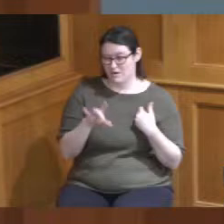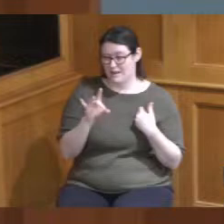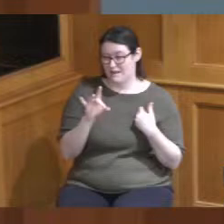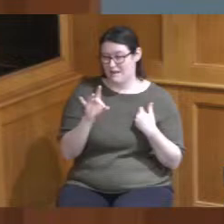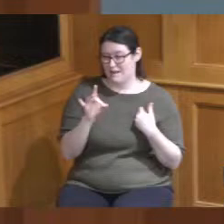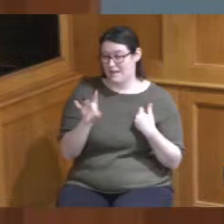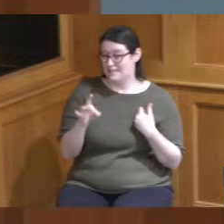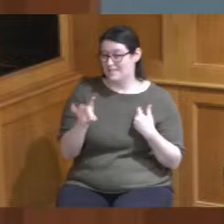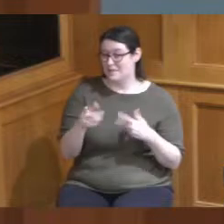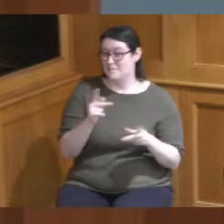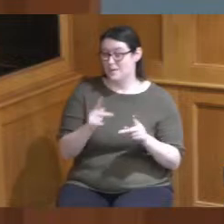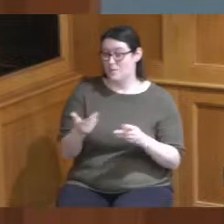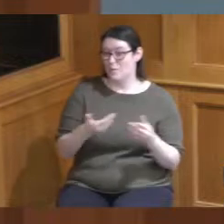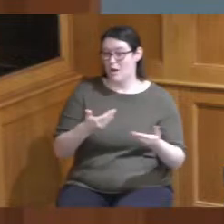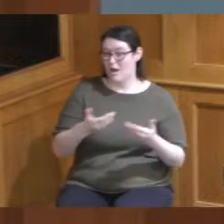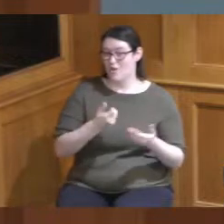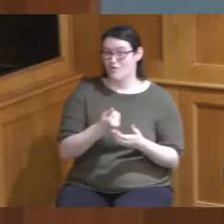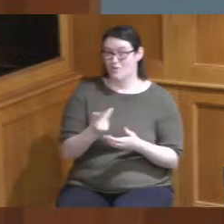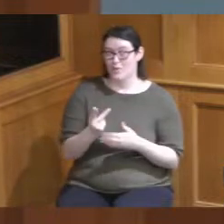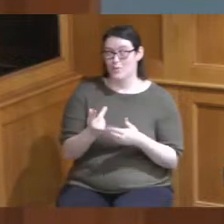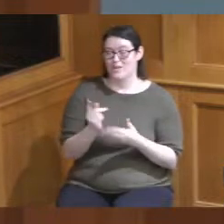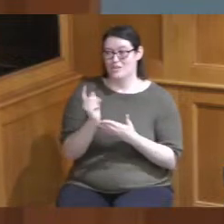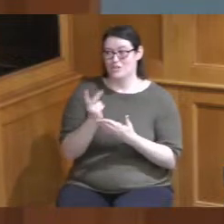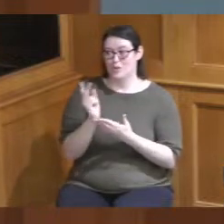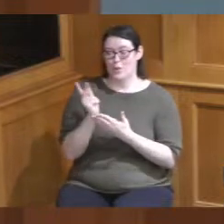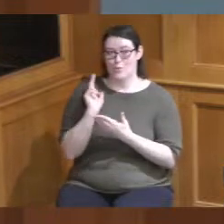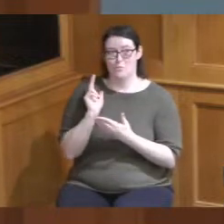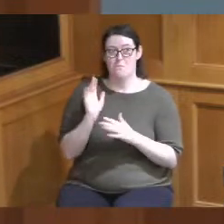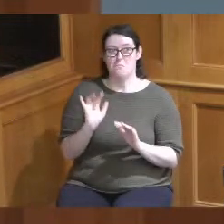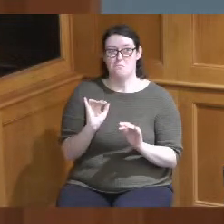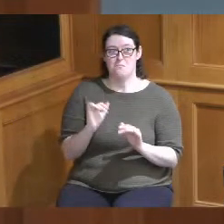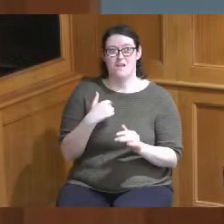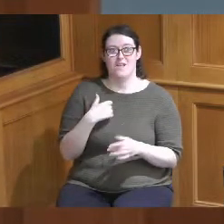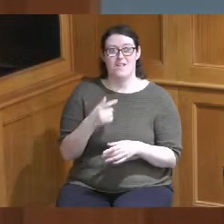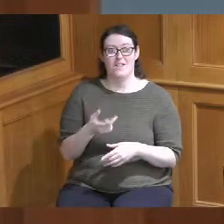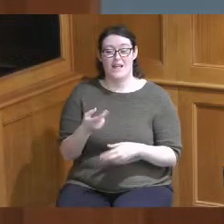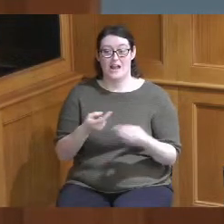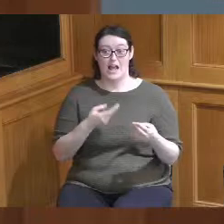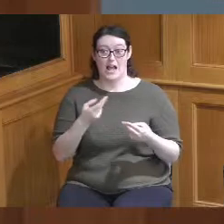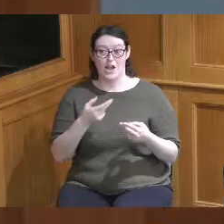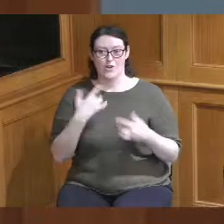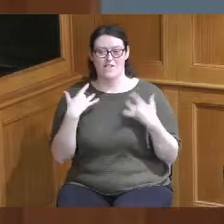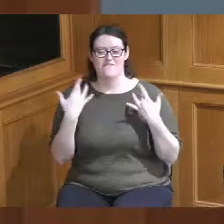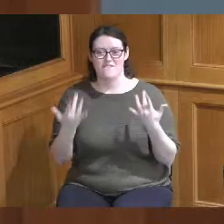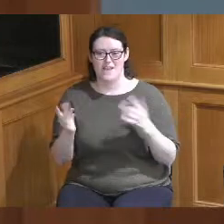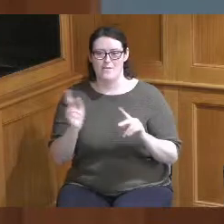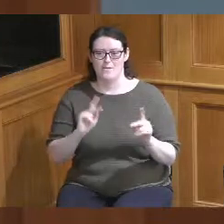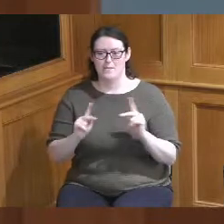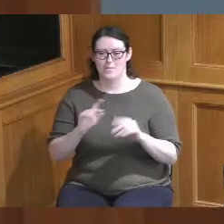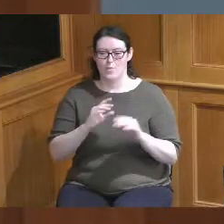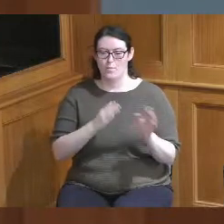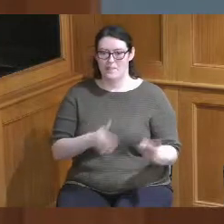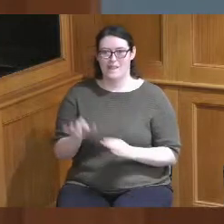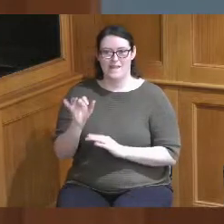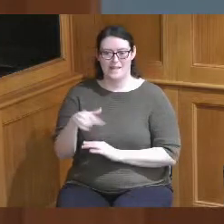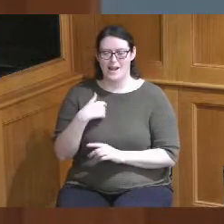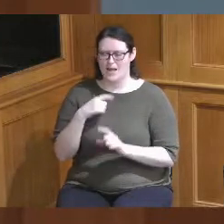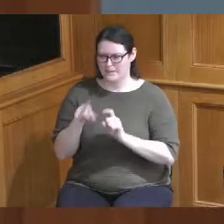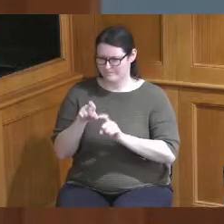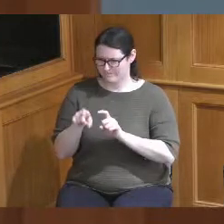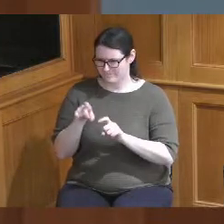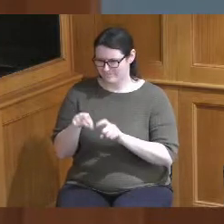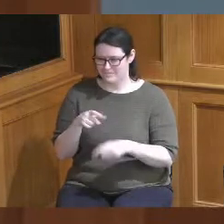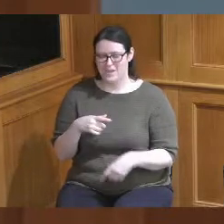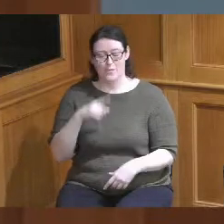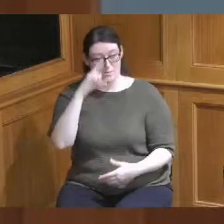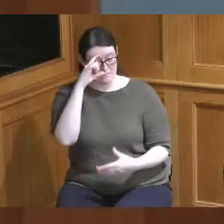18 people hired a couple weeks ago. And I asked a question about that hiring event of the folks who were organizing that. And we believe,